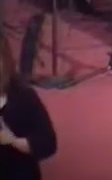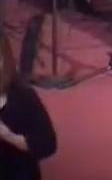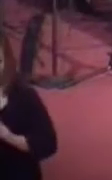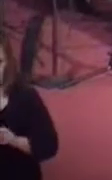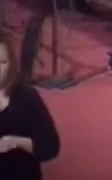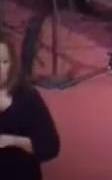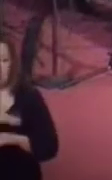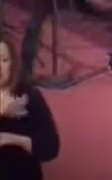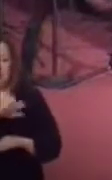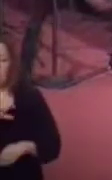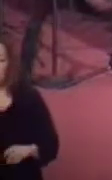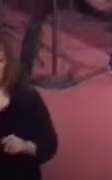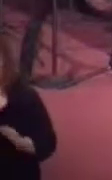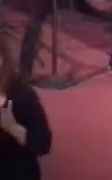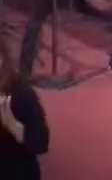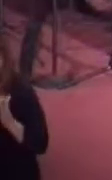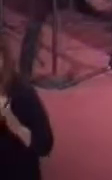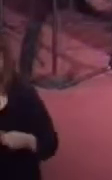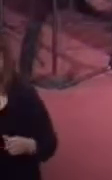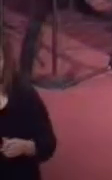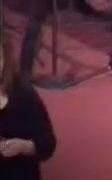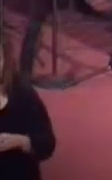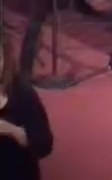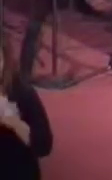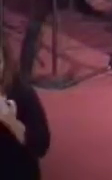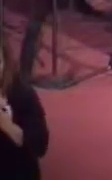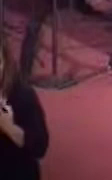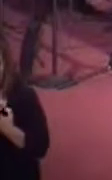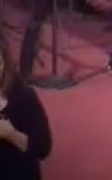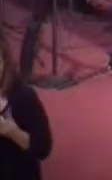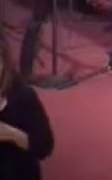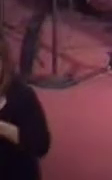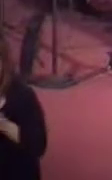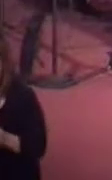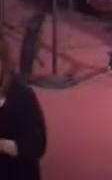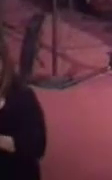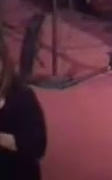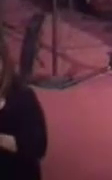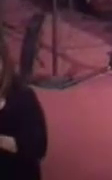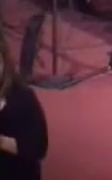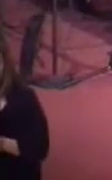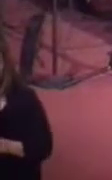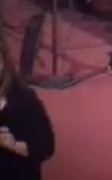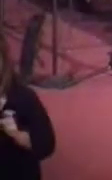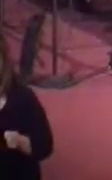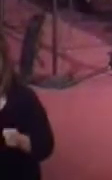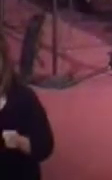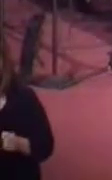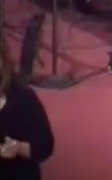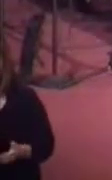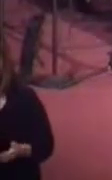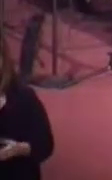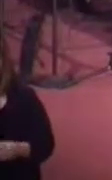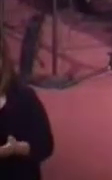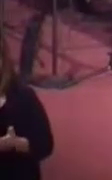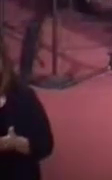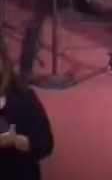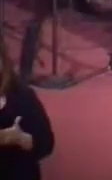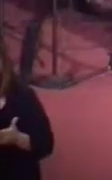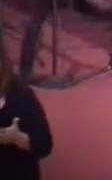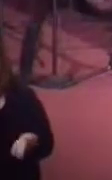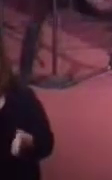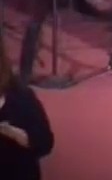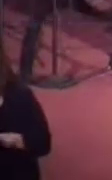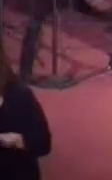and condemned. He was imprisoned for many, many years. He was sentenced to death to fight in a ring in Ephesus, and he had to